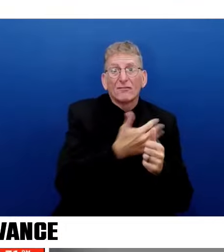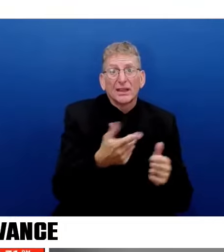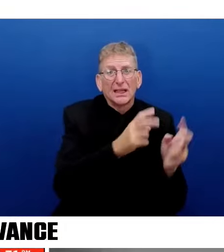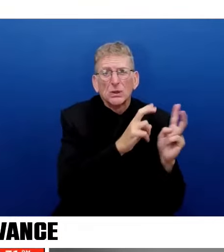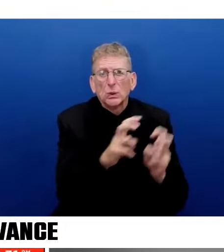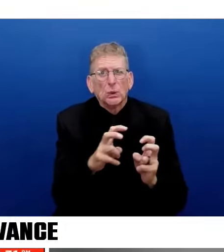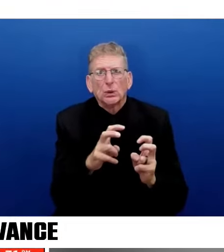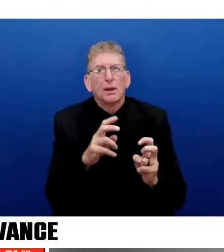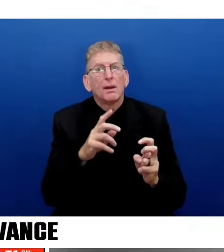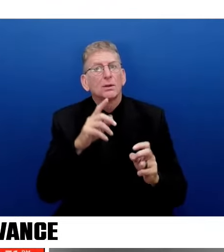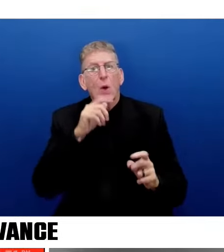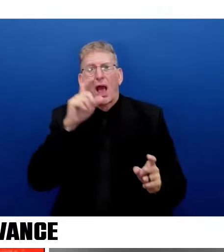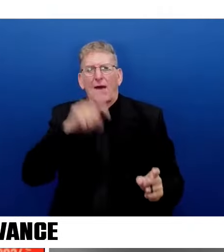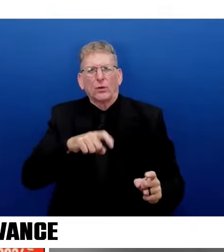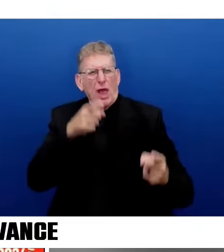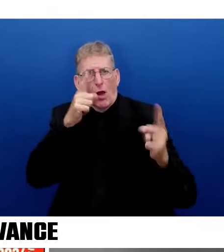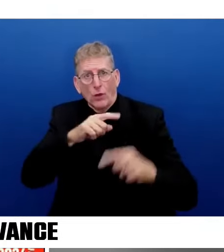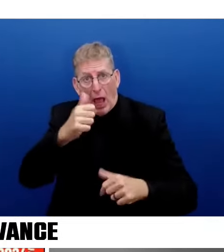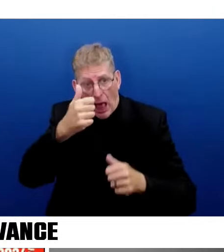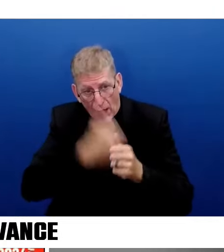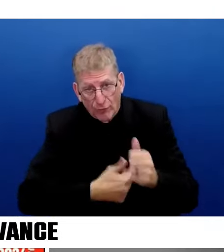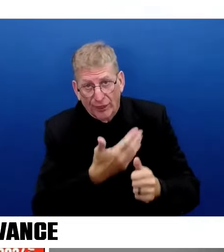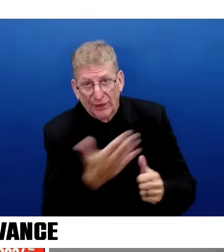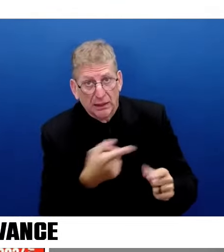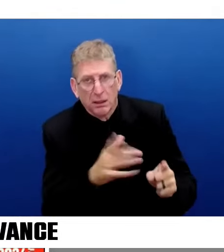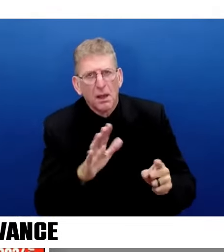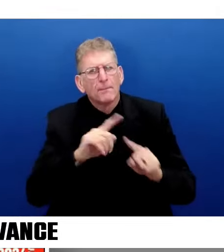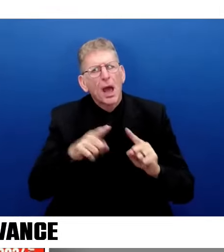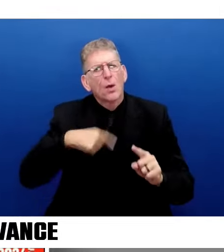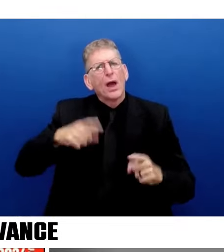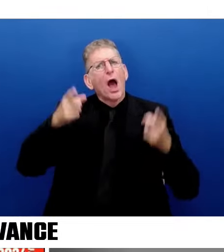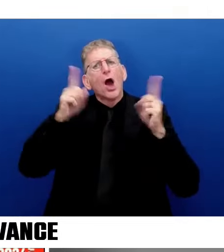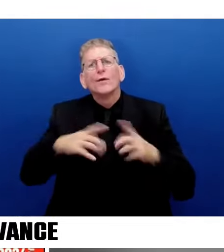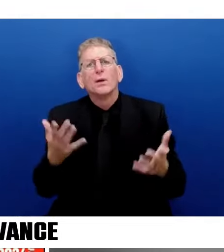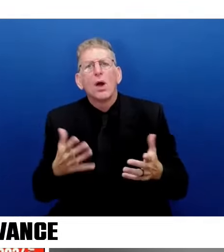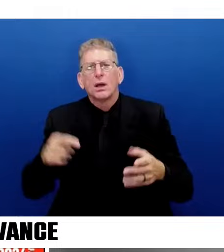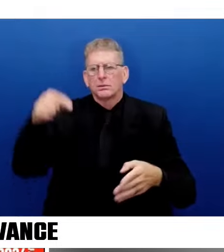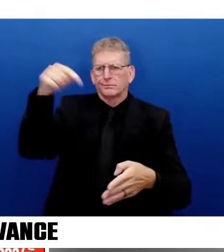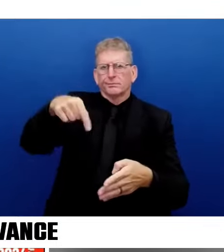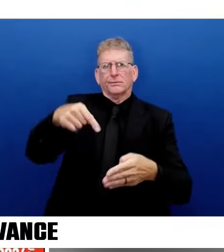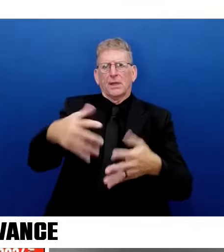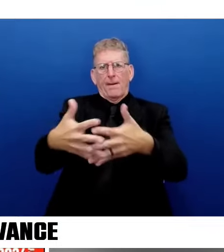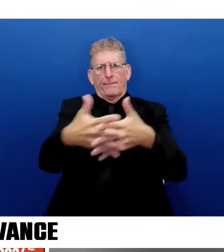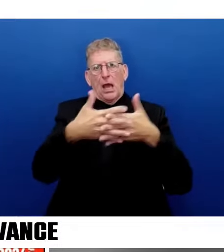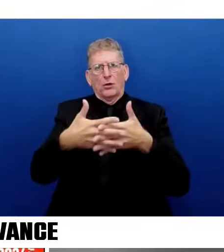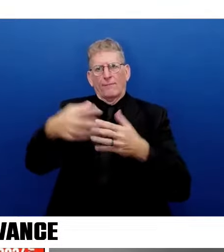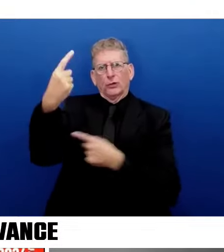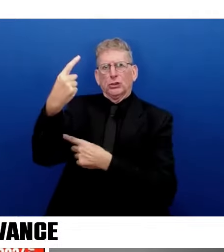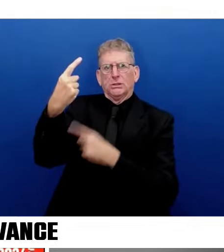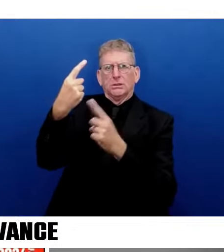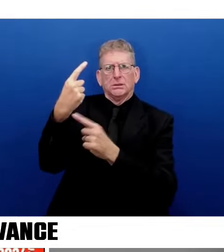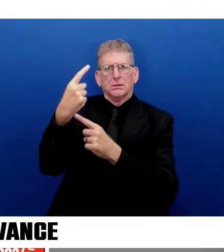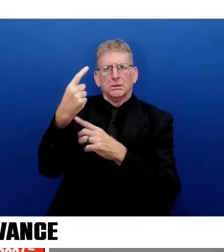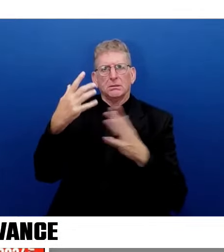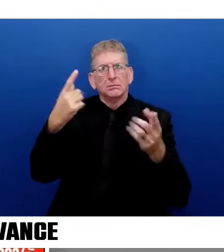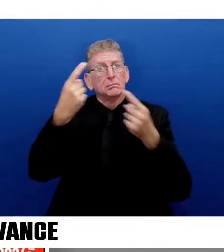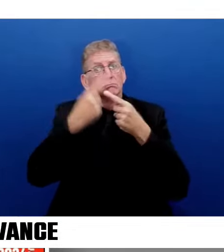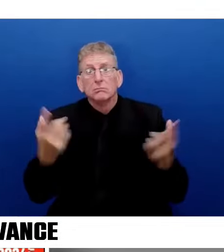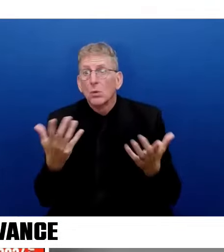a basic American First Amendment principle that we ought to debate our differences. We ought to argue about them. We ought to try to persuade our fellow